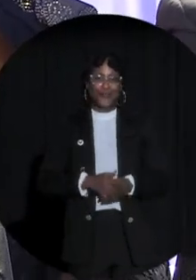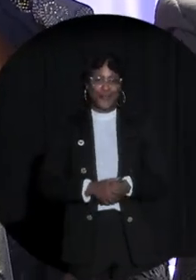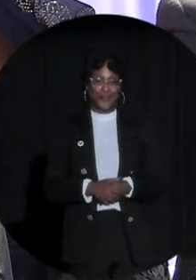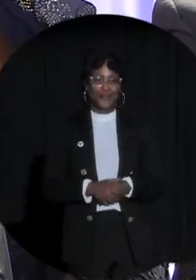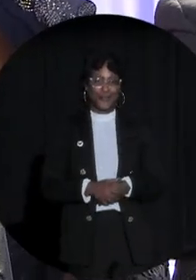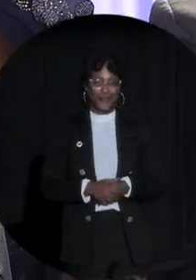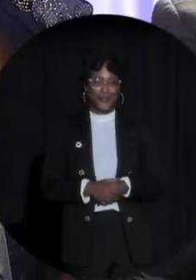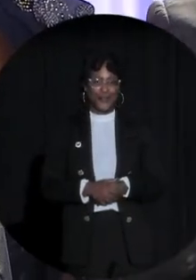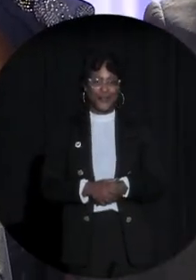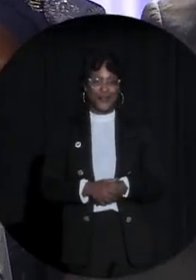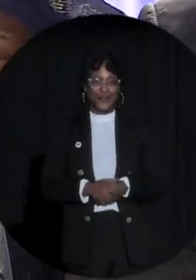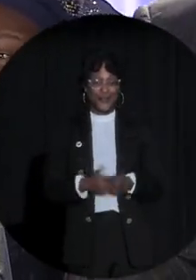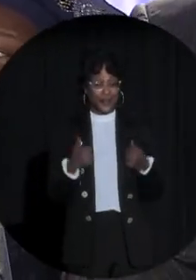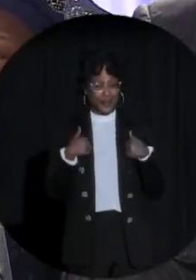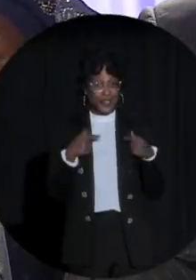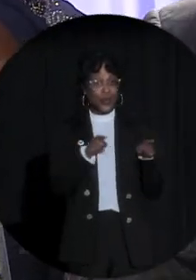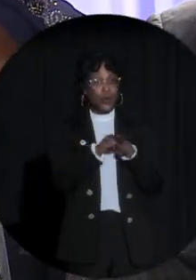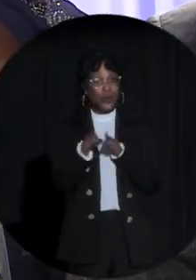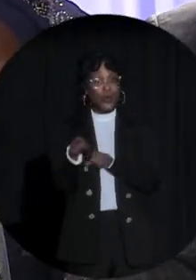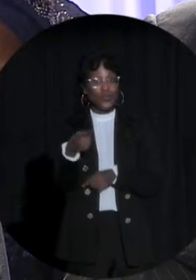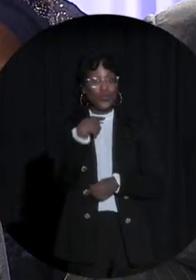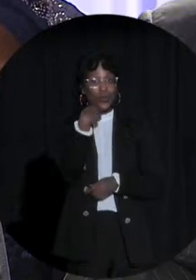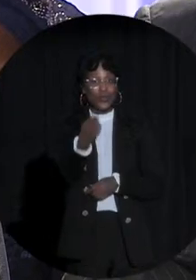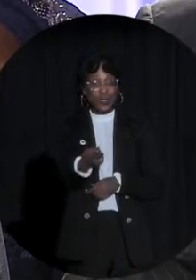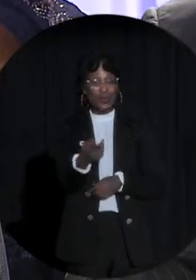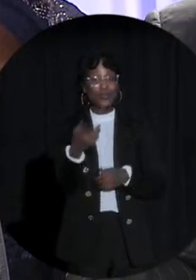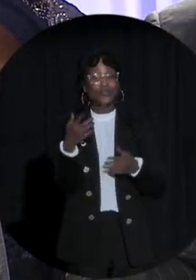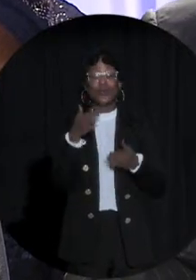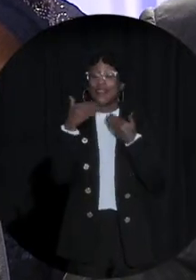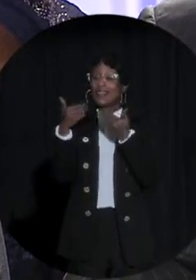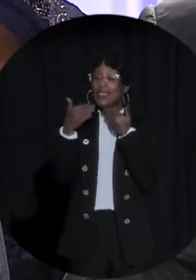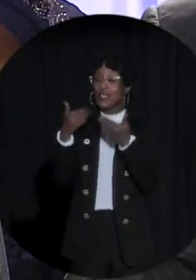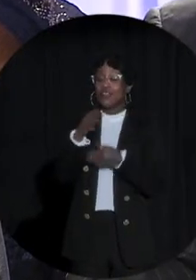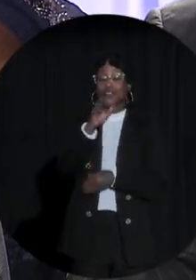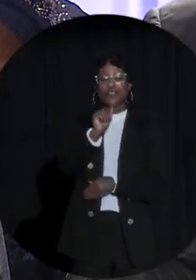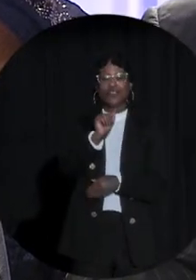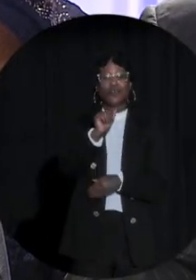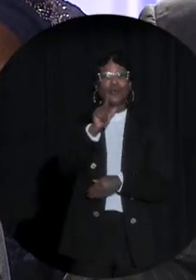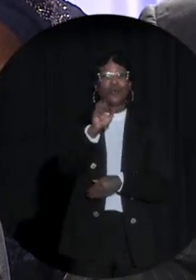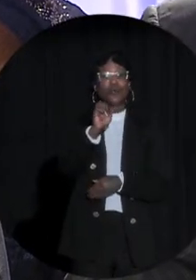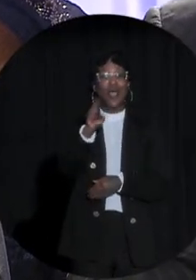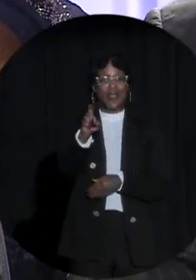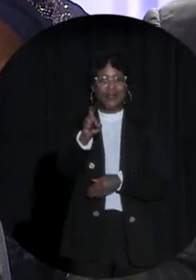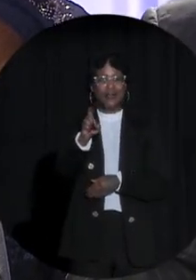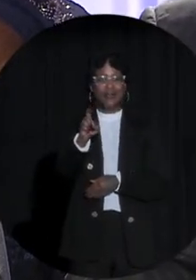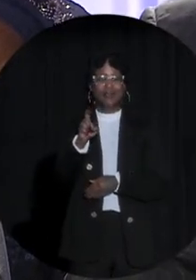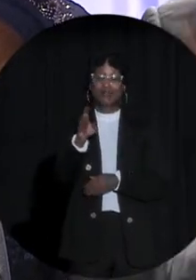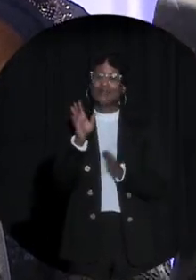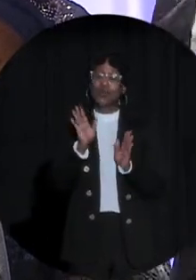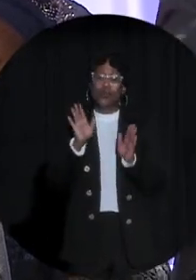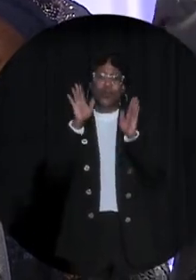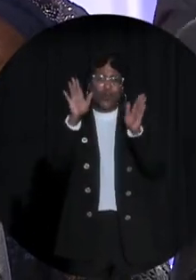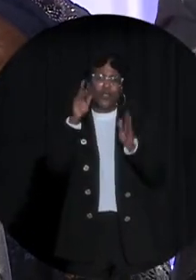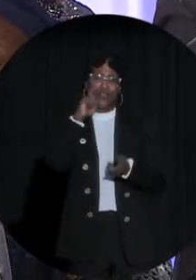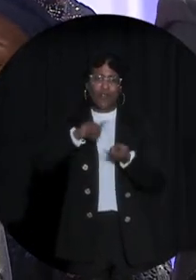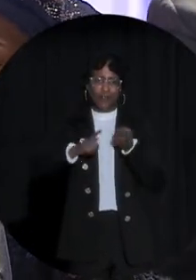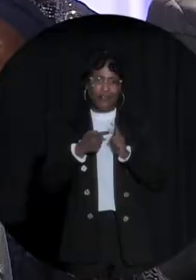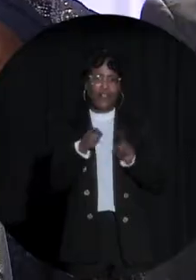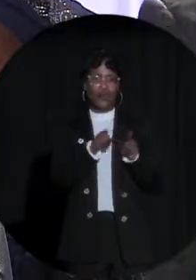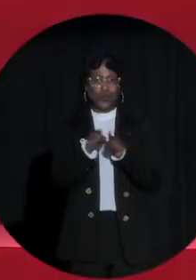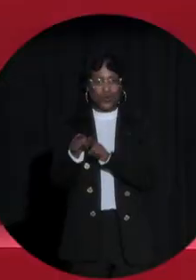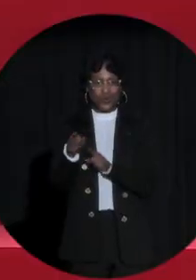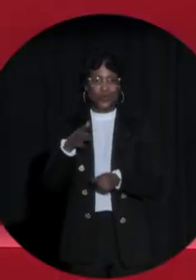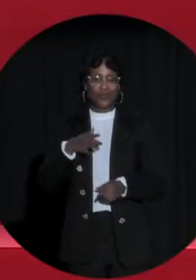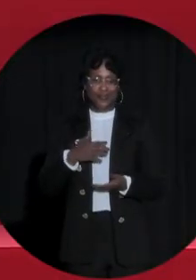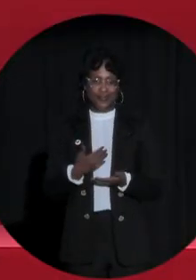And I can also say thank you, Alex, for being such a wonderful friend. Thank you.